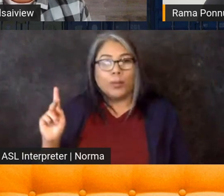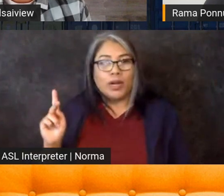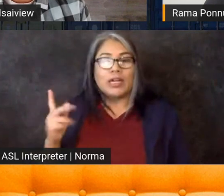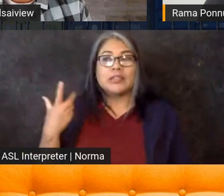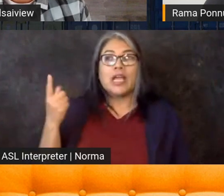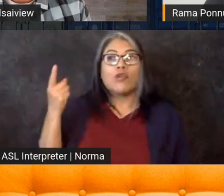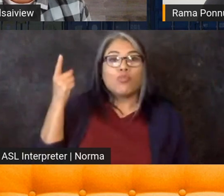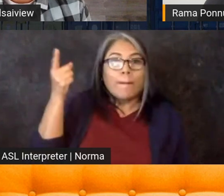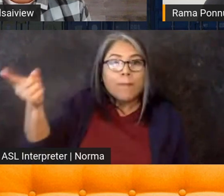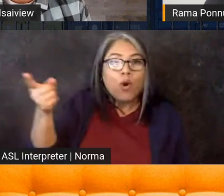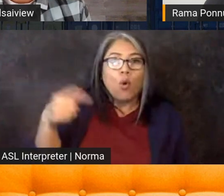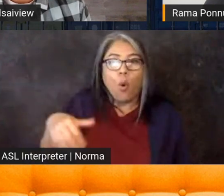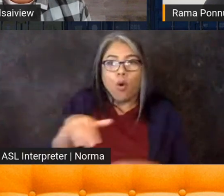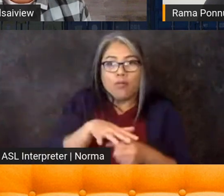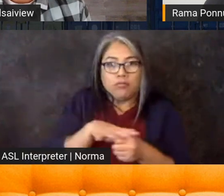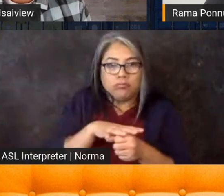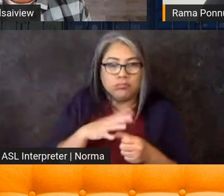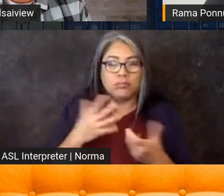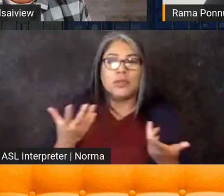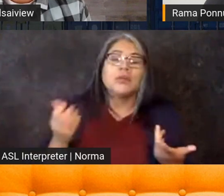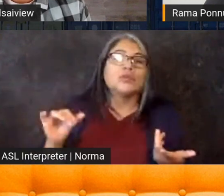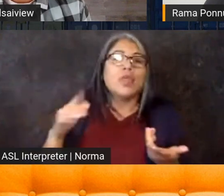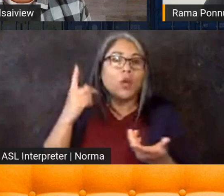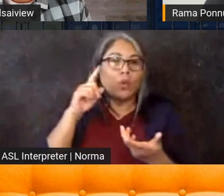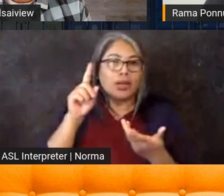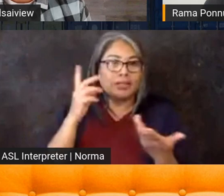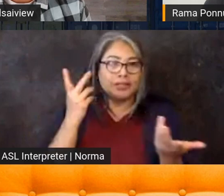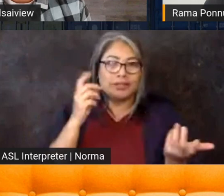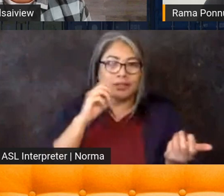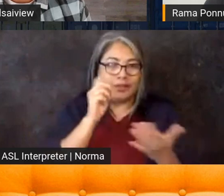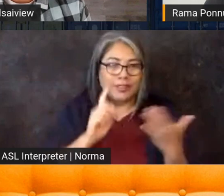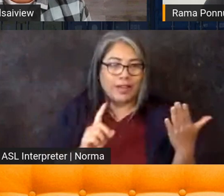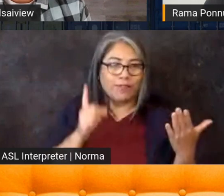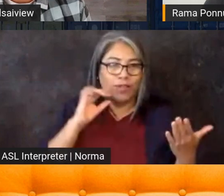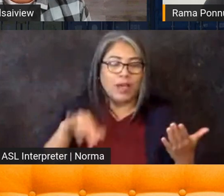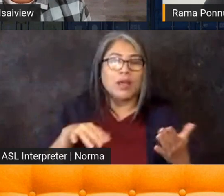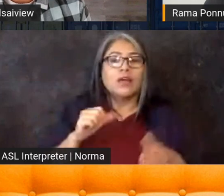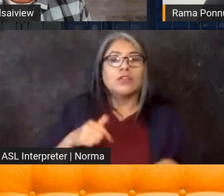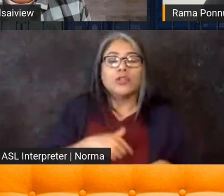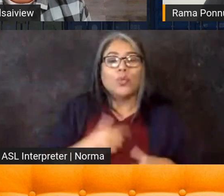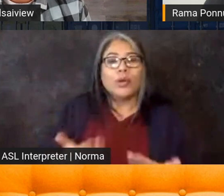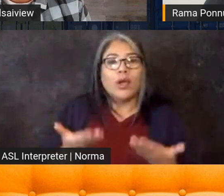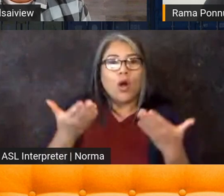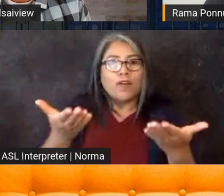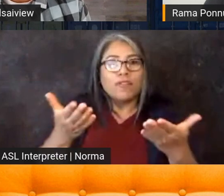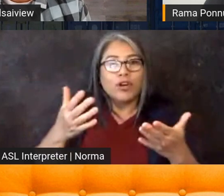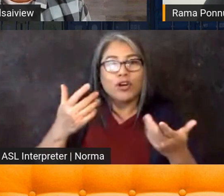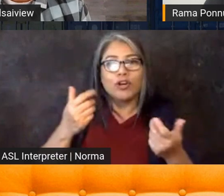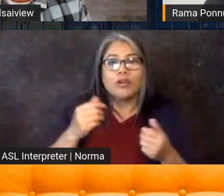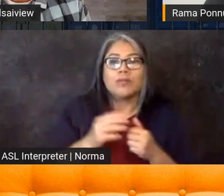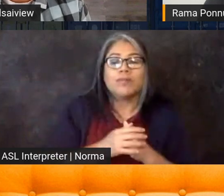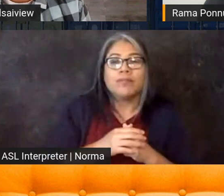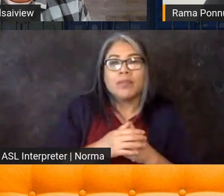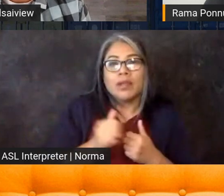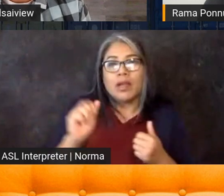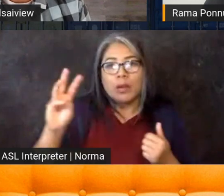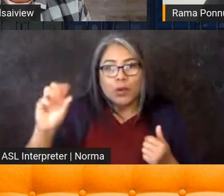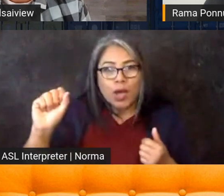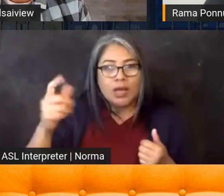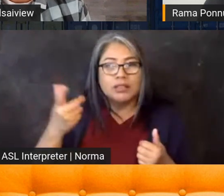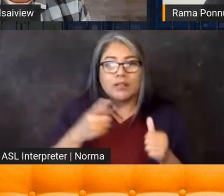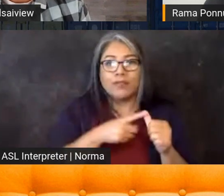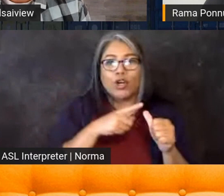types of like AWS first-party devices, Snowball Edge and the Snow Cone. And these devices are purposely built to run